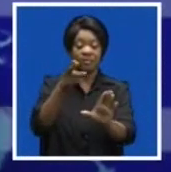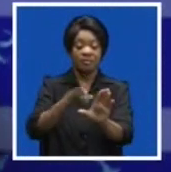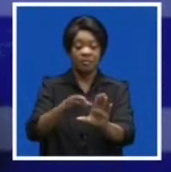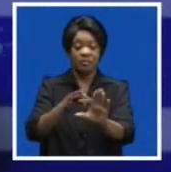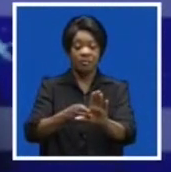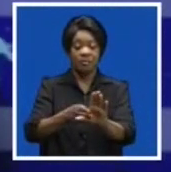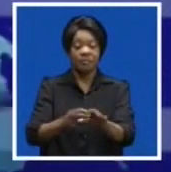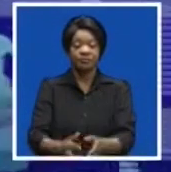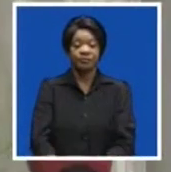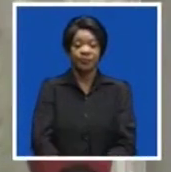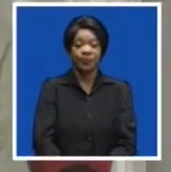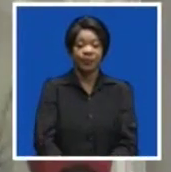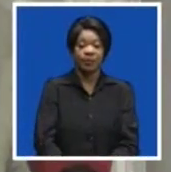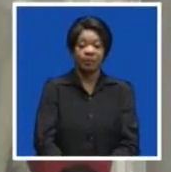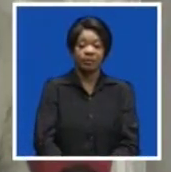fuel.